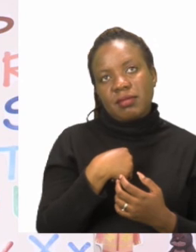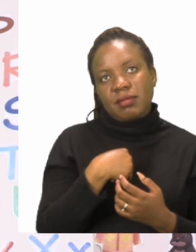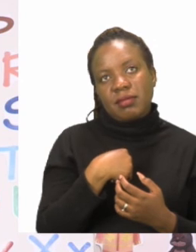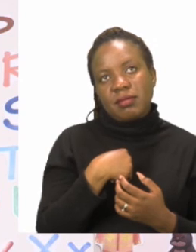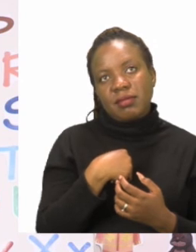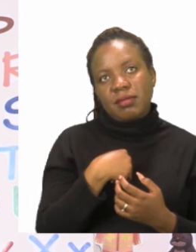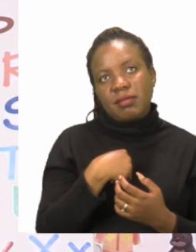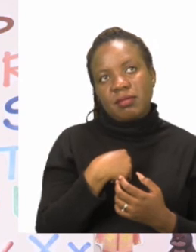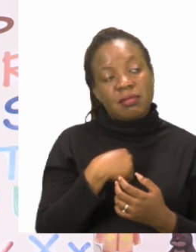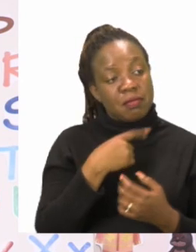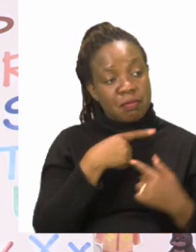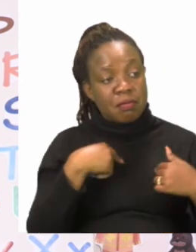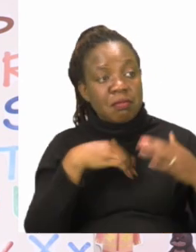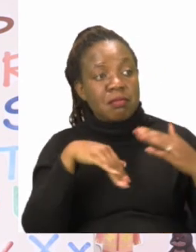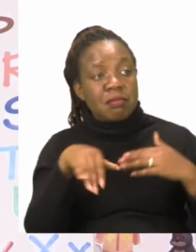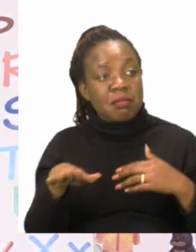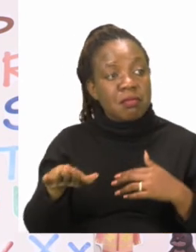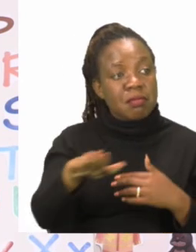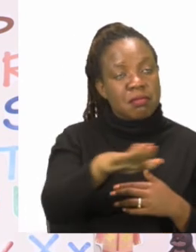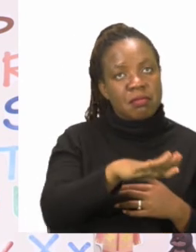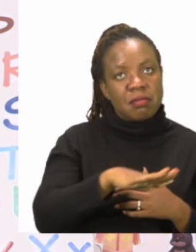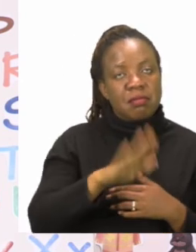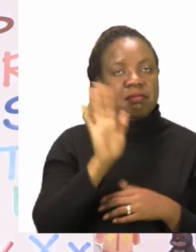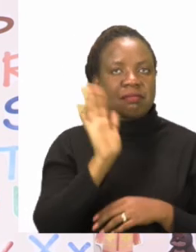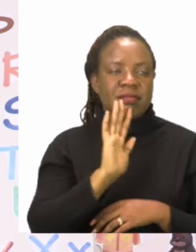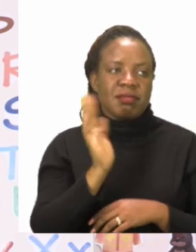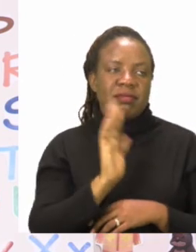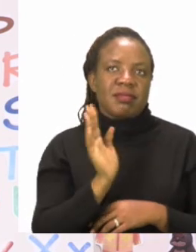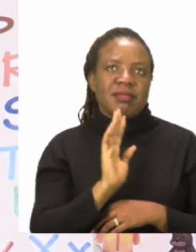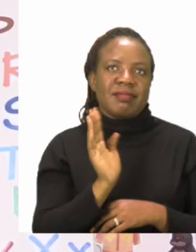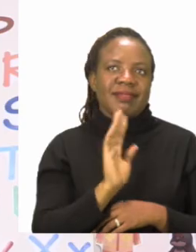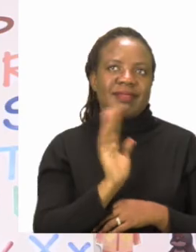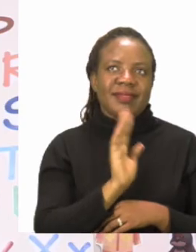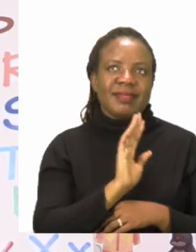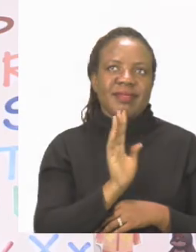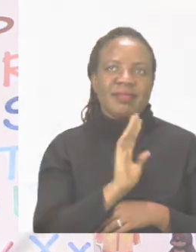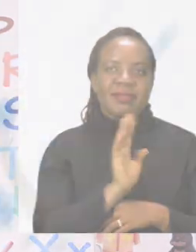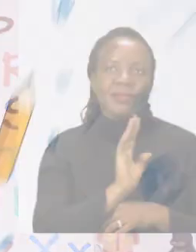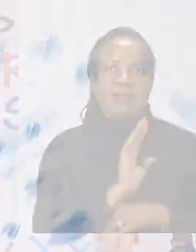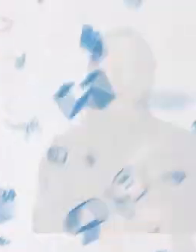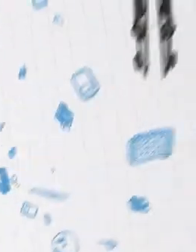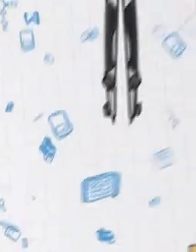we are going to the park now, we are saying goodbye, everyone.